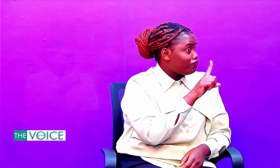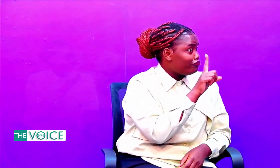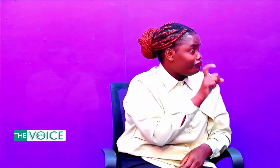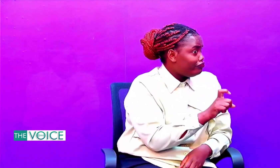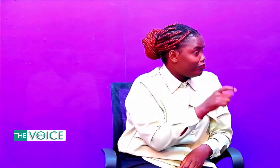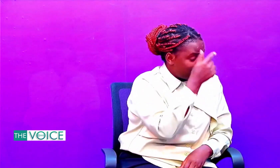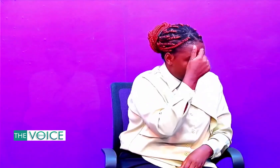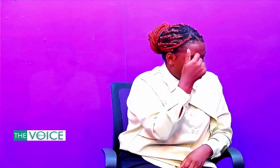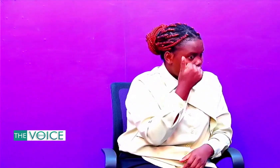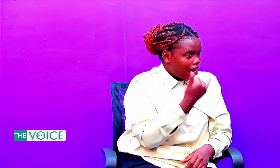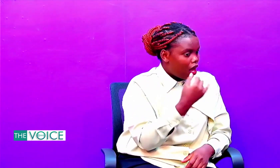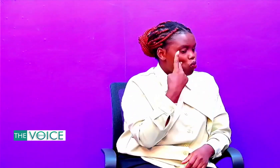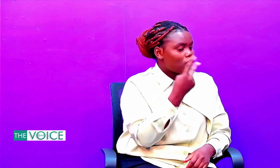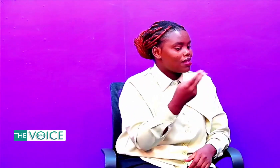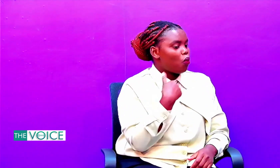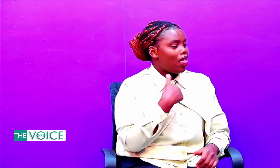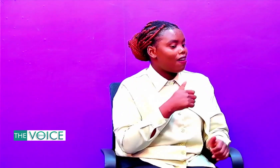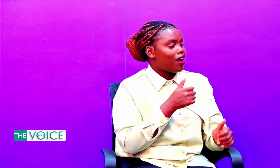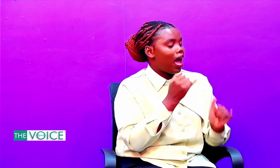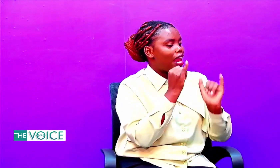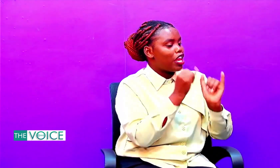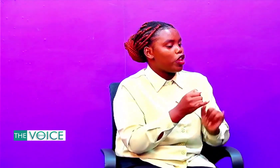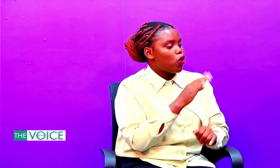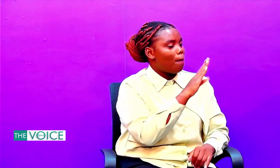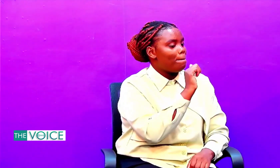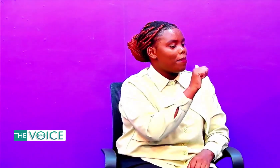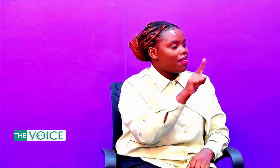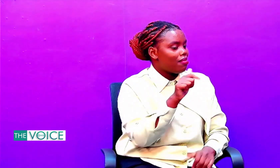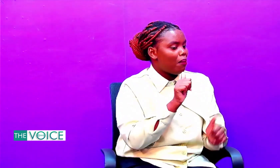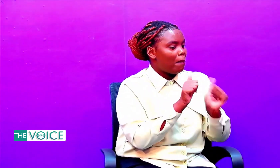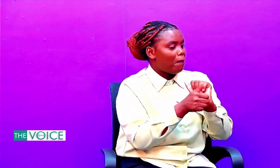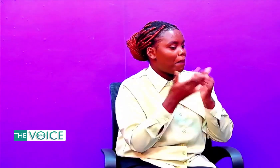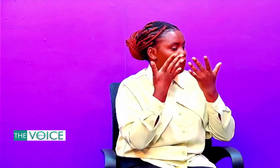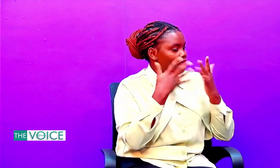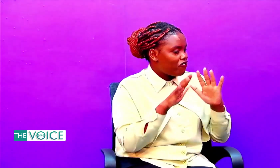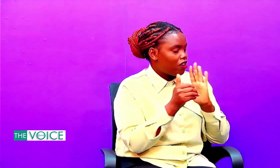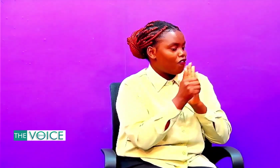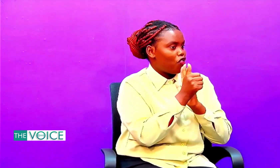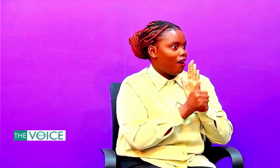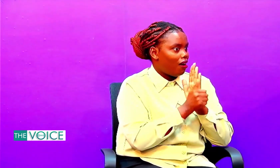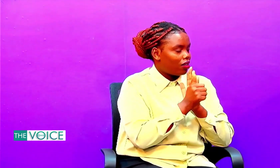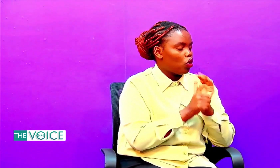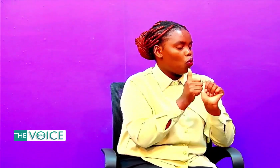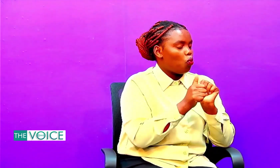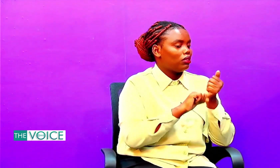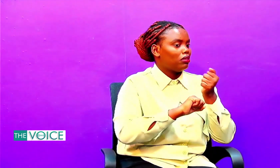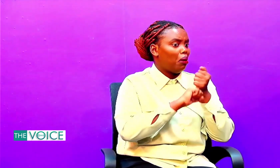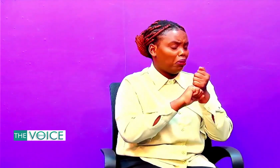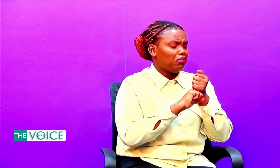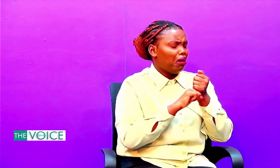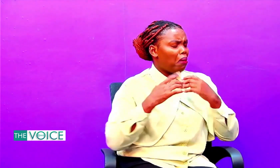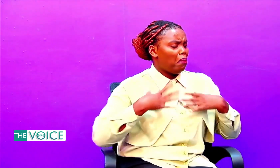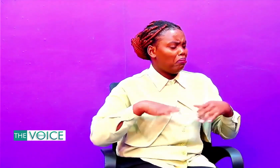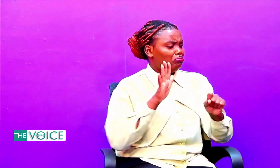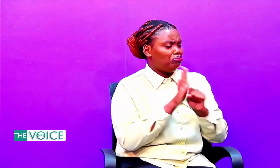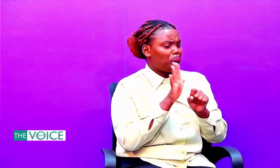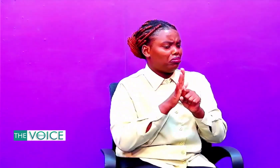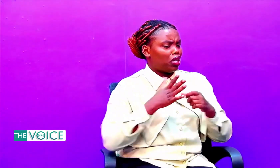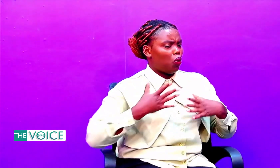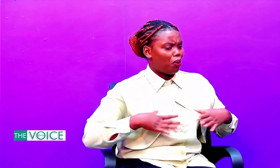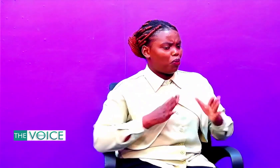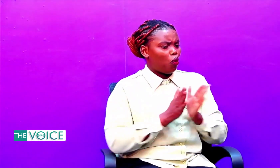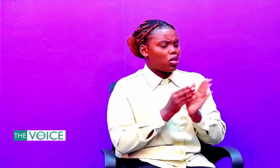have, does it include persons with epilepsy inside? Because right now we have a new bill that was passed recently, an act that